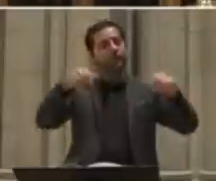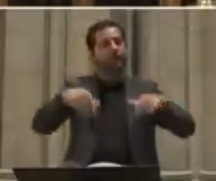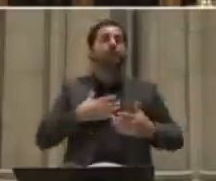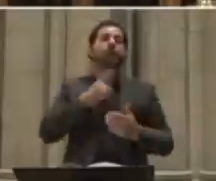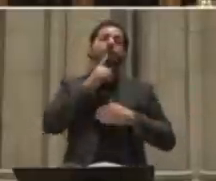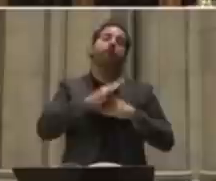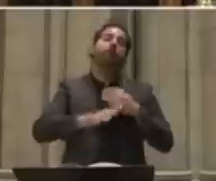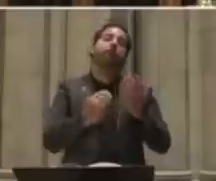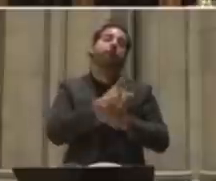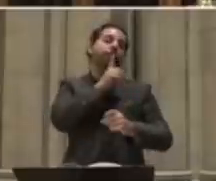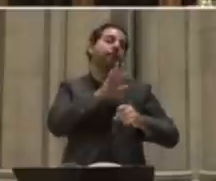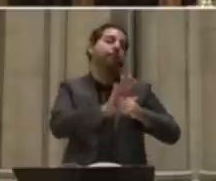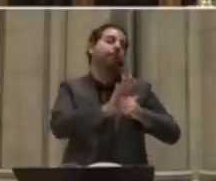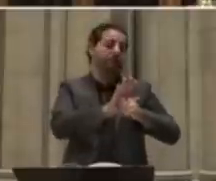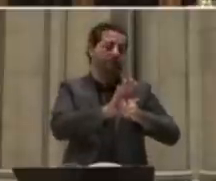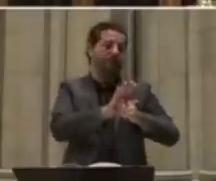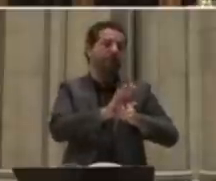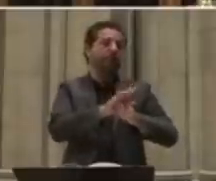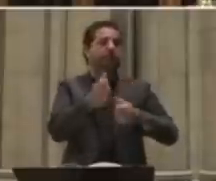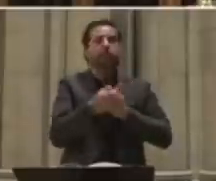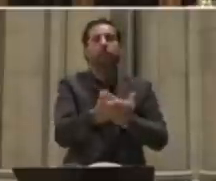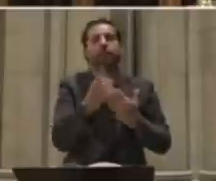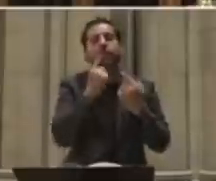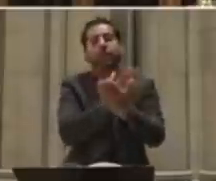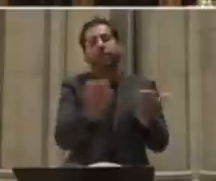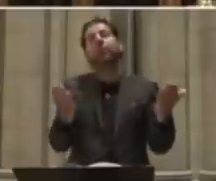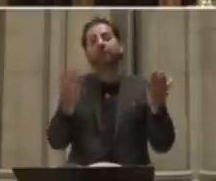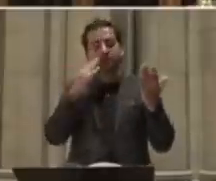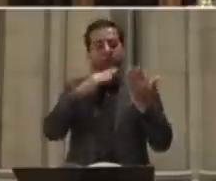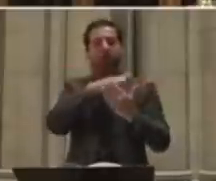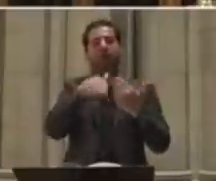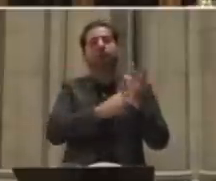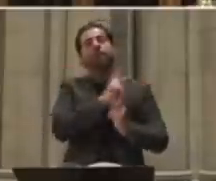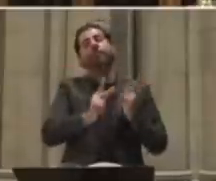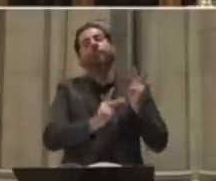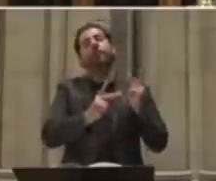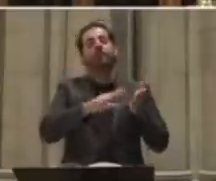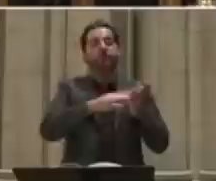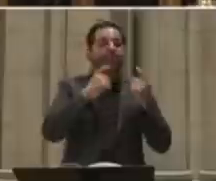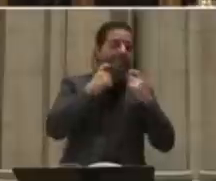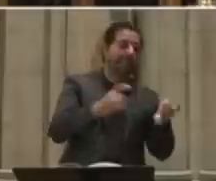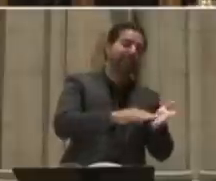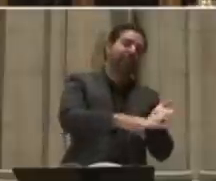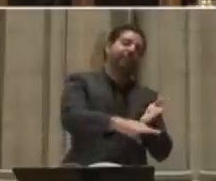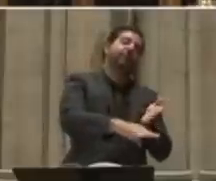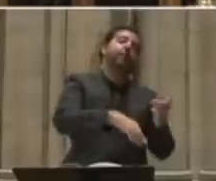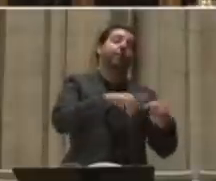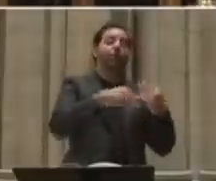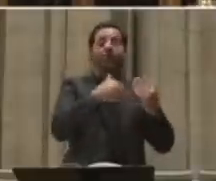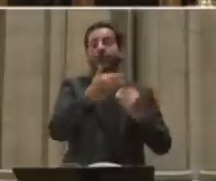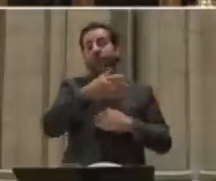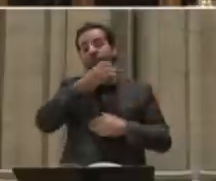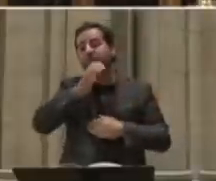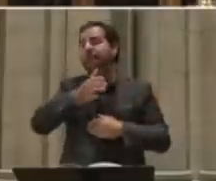is my blood of the new covenant, which is poured out for you and for all for the forgiveness of sins. Whenever you drink